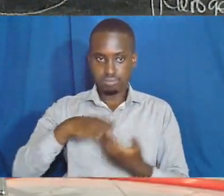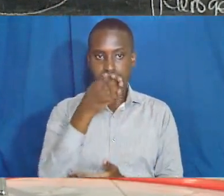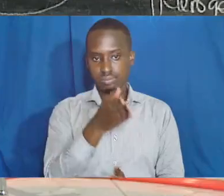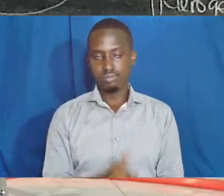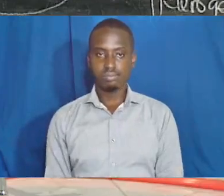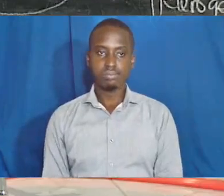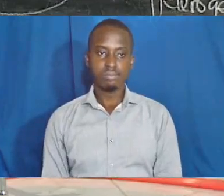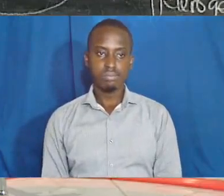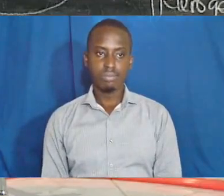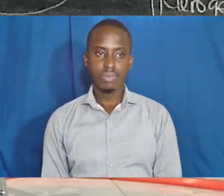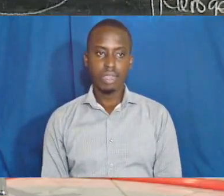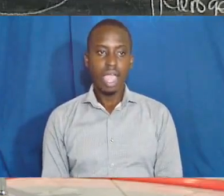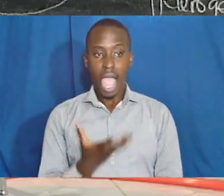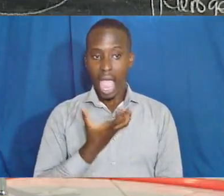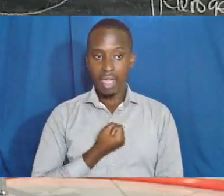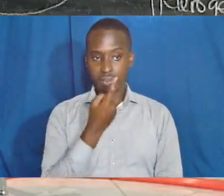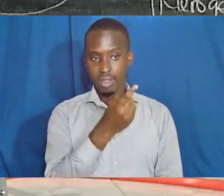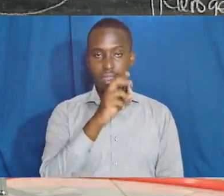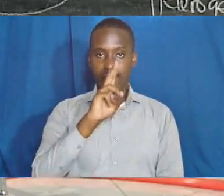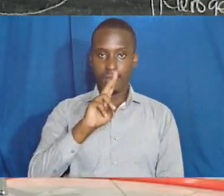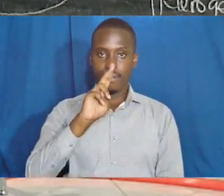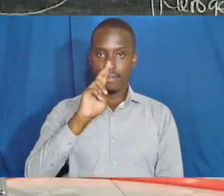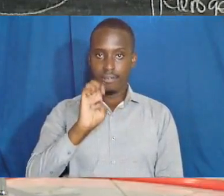have this is vinegar.